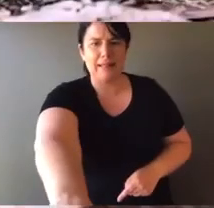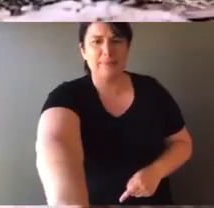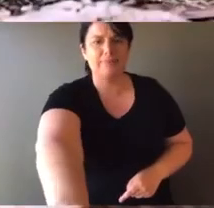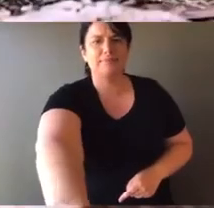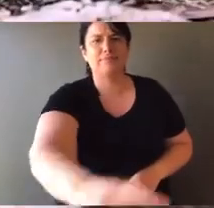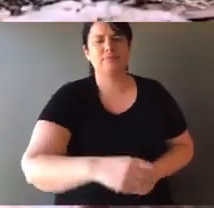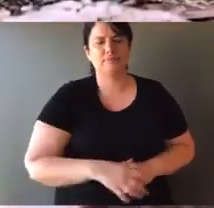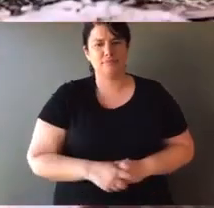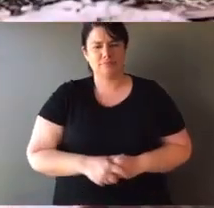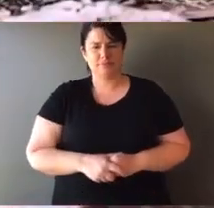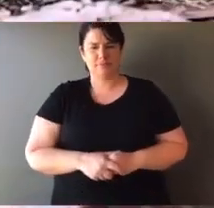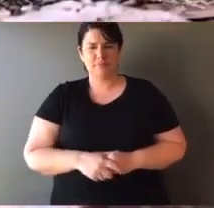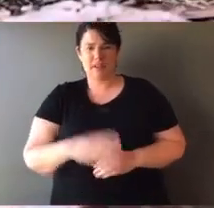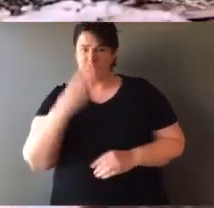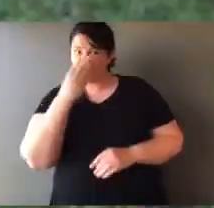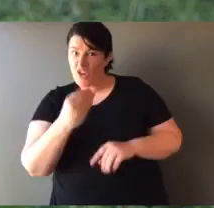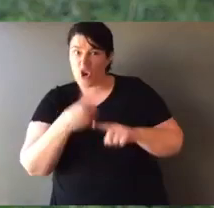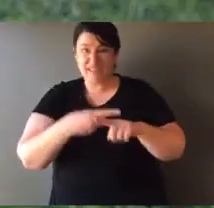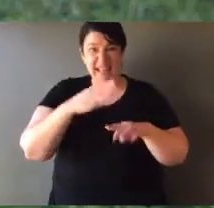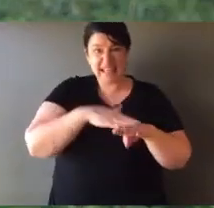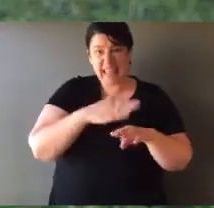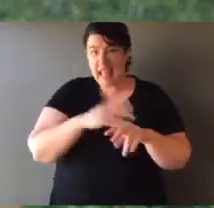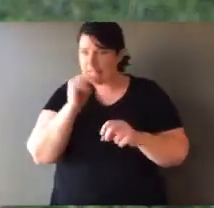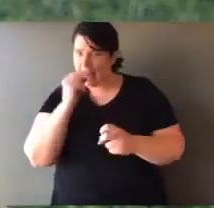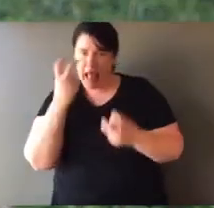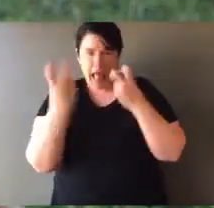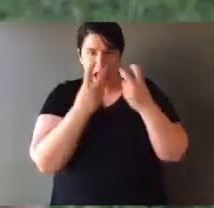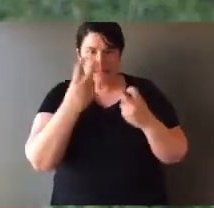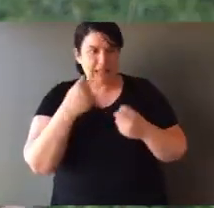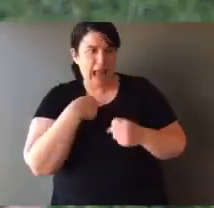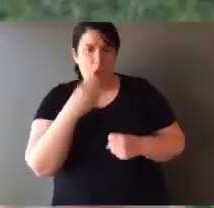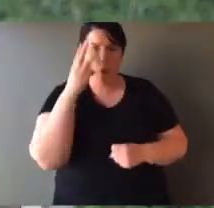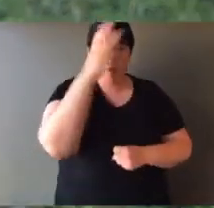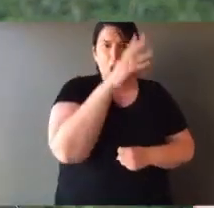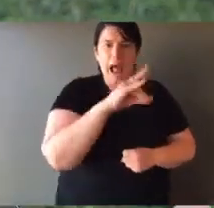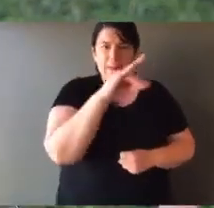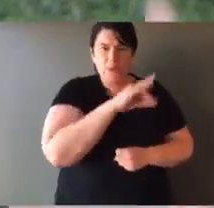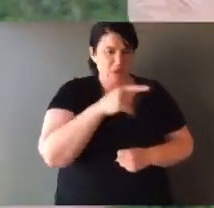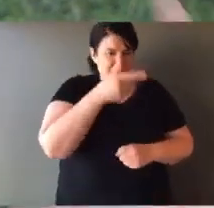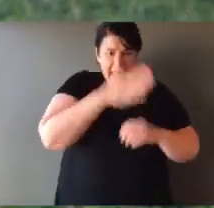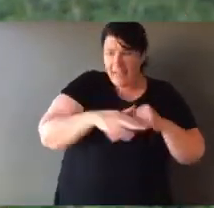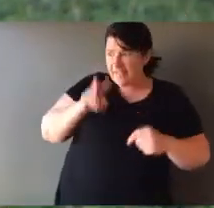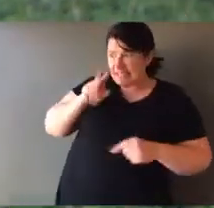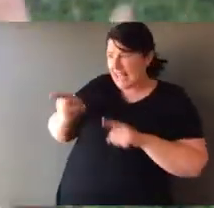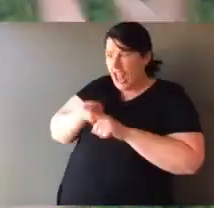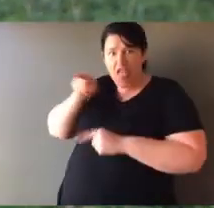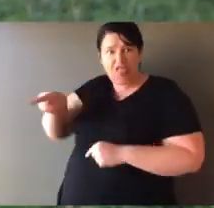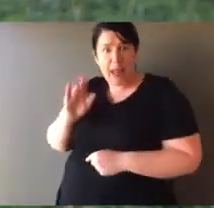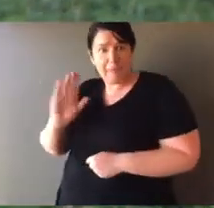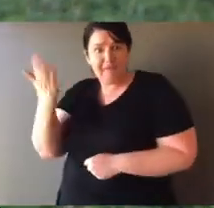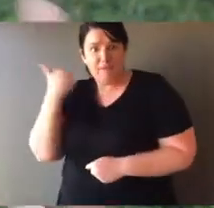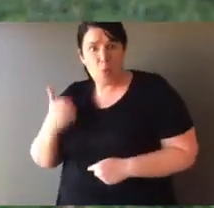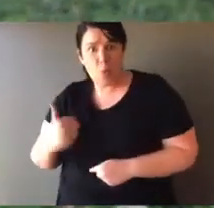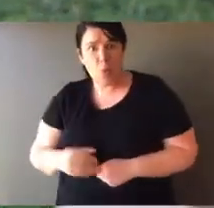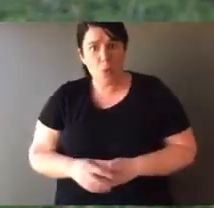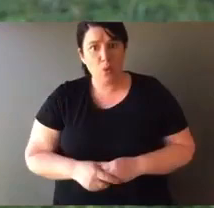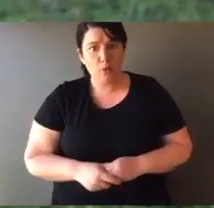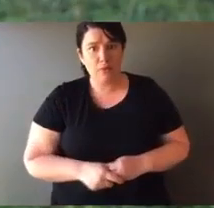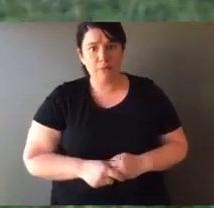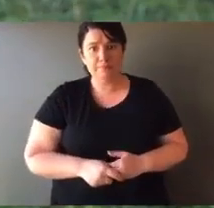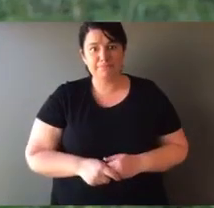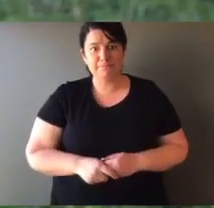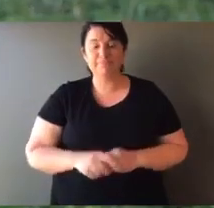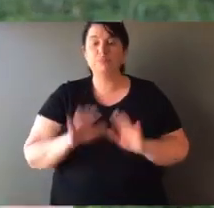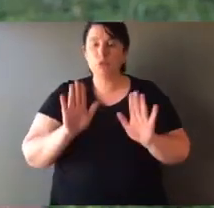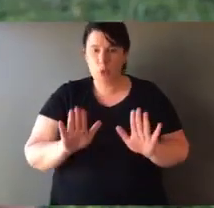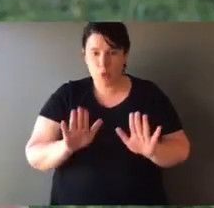of intelligence. And the feral fox and feral cat, it's so easy for them to hunt our natives because our natives weren't used to these mammal